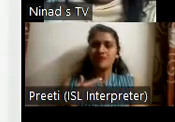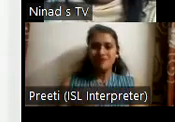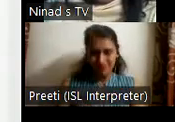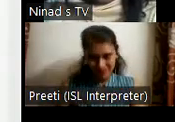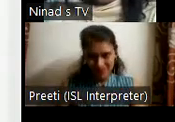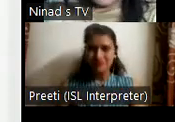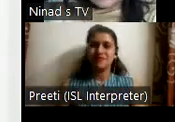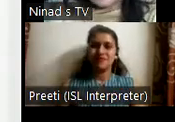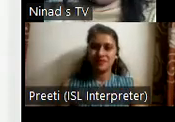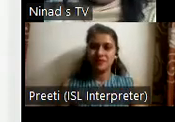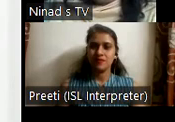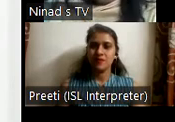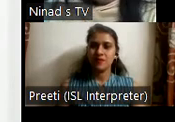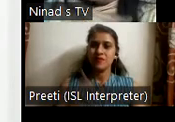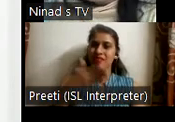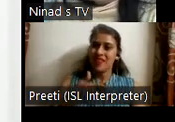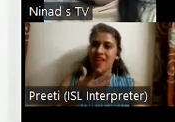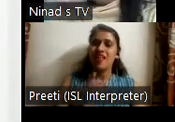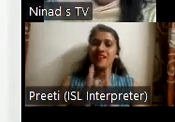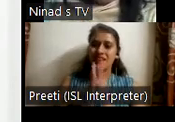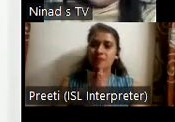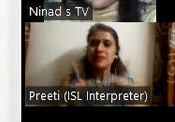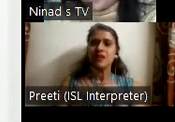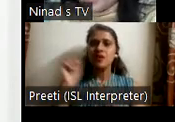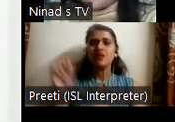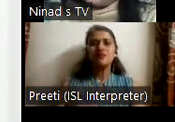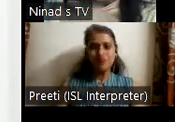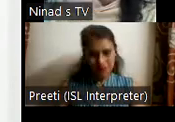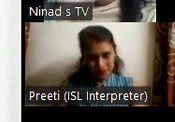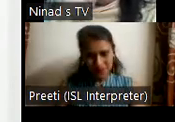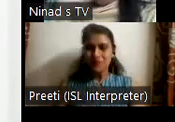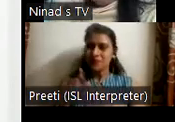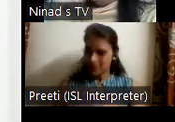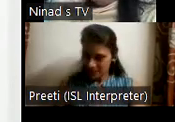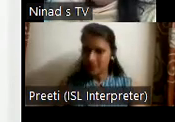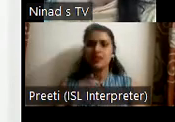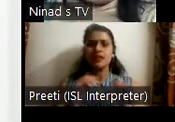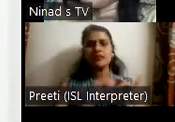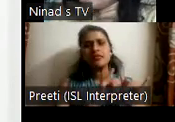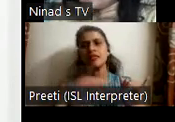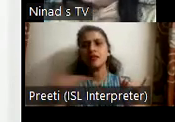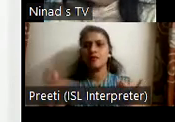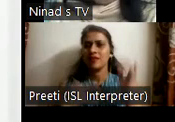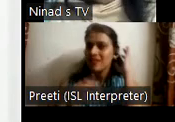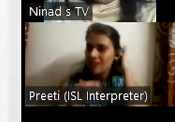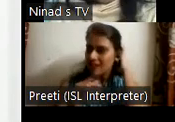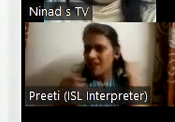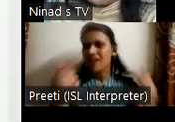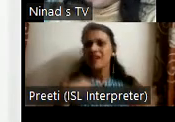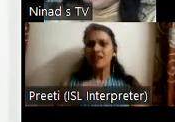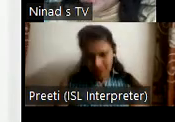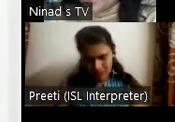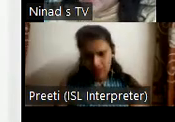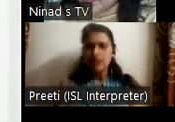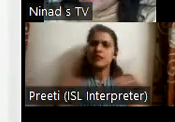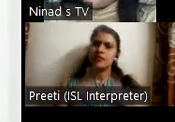and she's like that. She was greeting everyone like that, and she greeted me also like that. So I said, I also greeted her like this, by